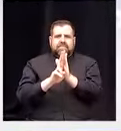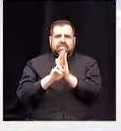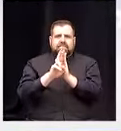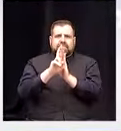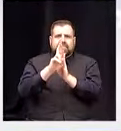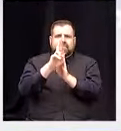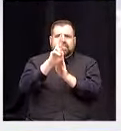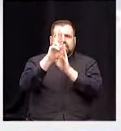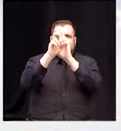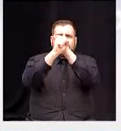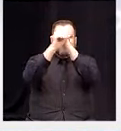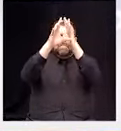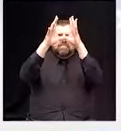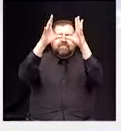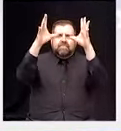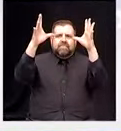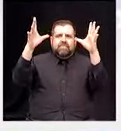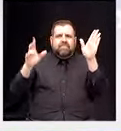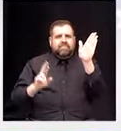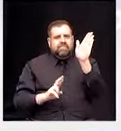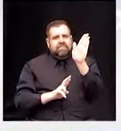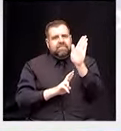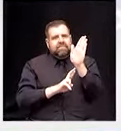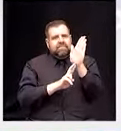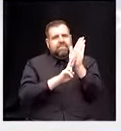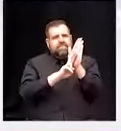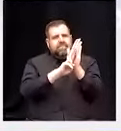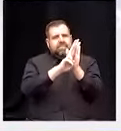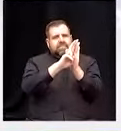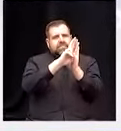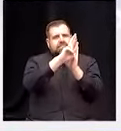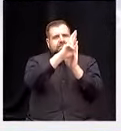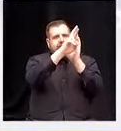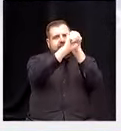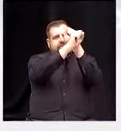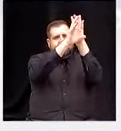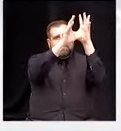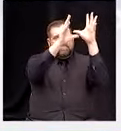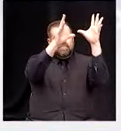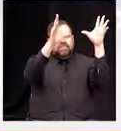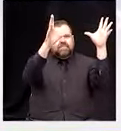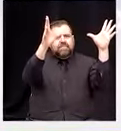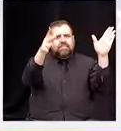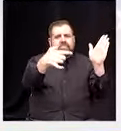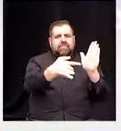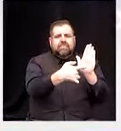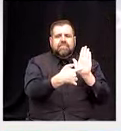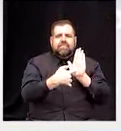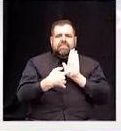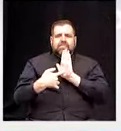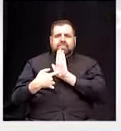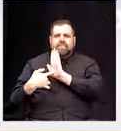regular, the bombs are bursting in air,